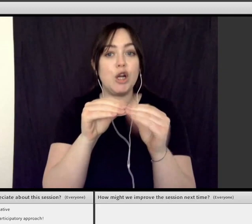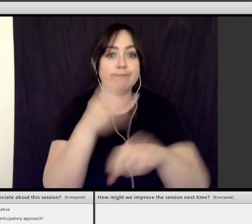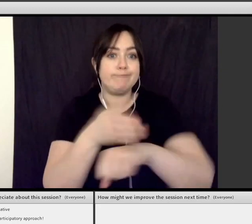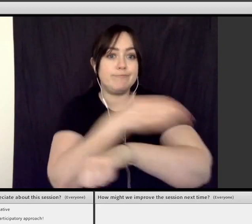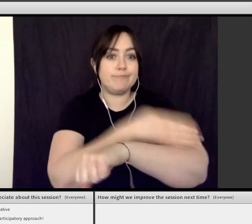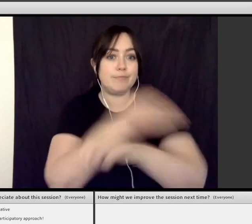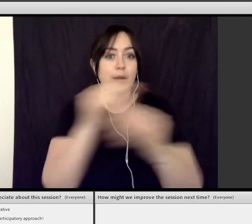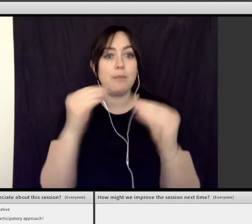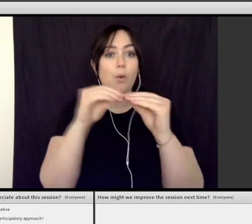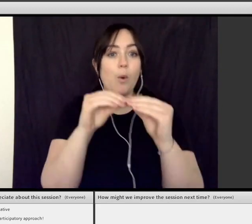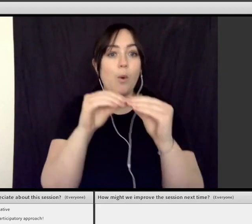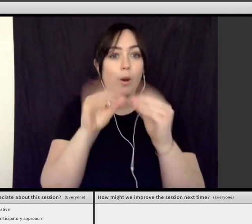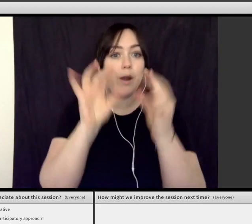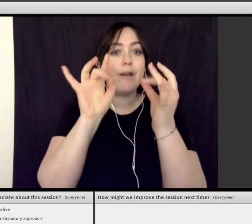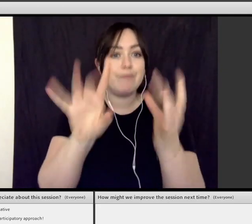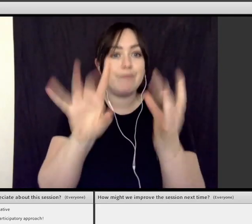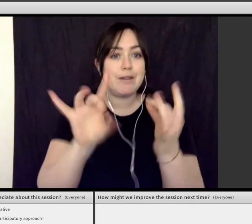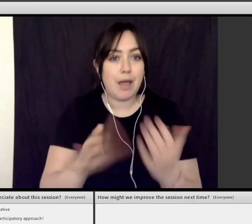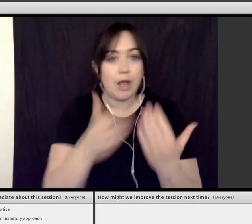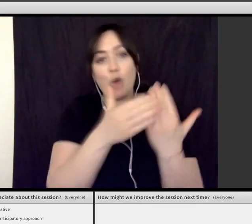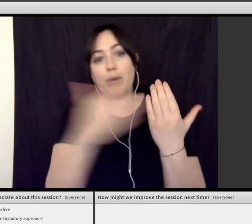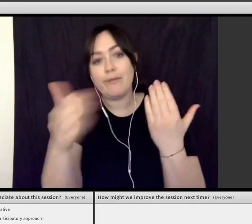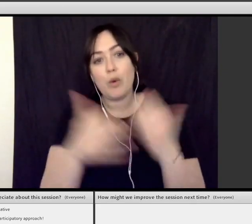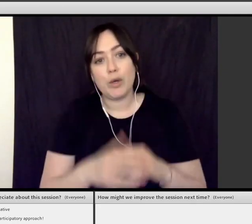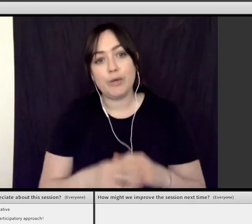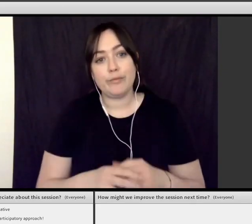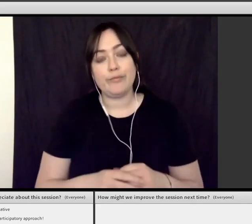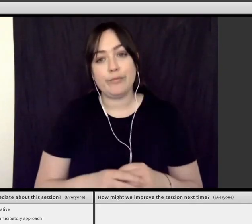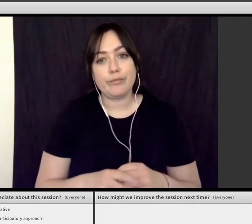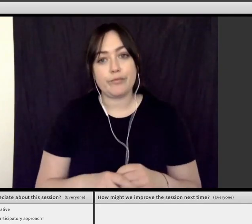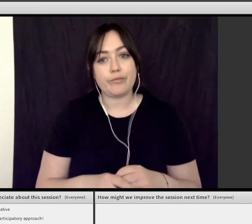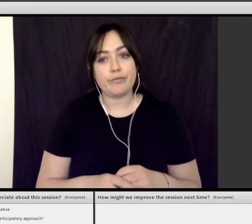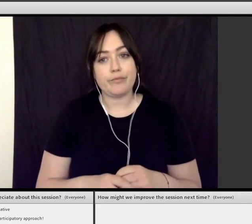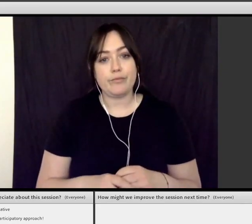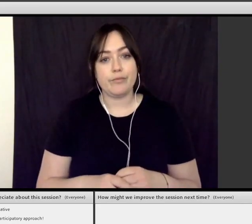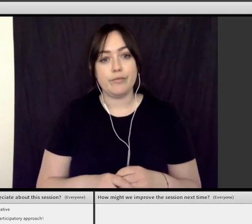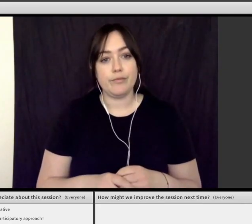information and more feedback from you as you go forward.